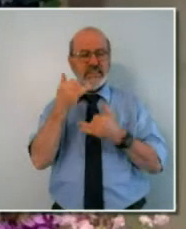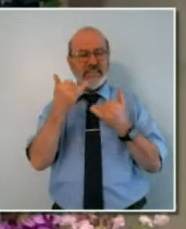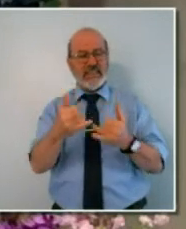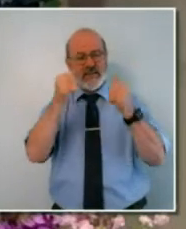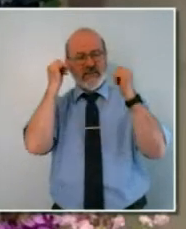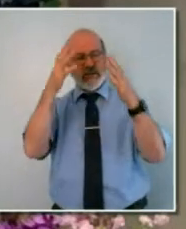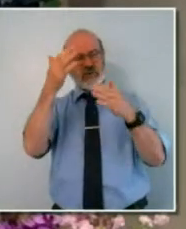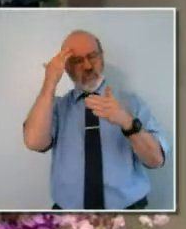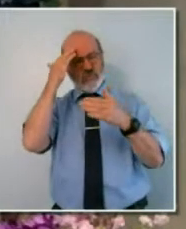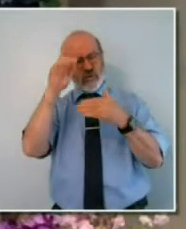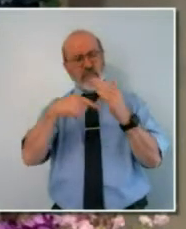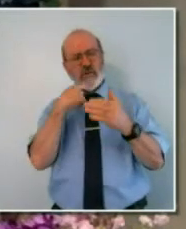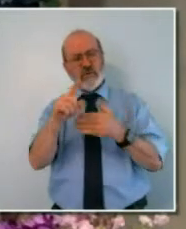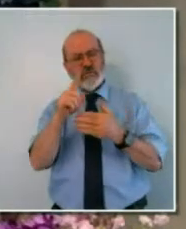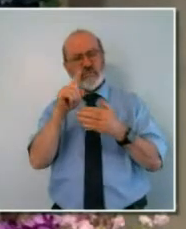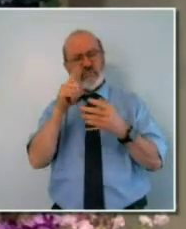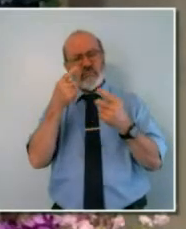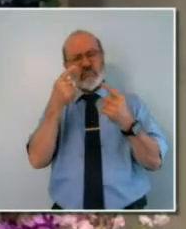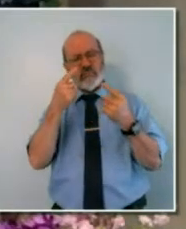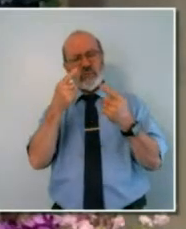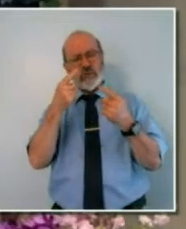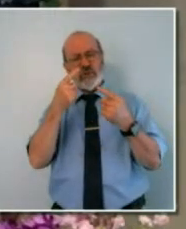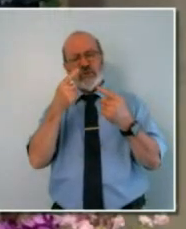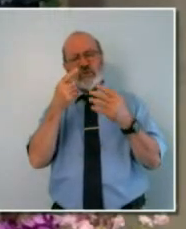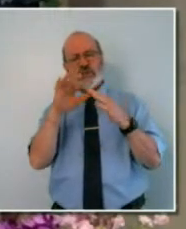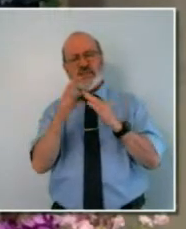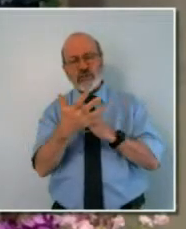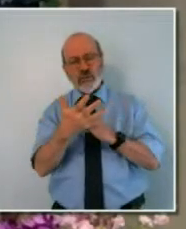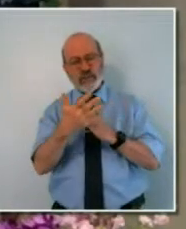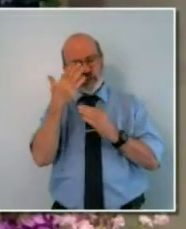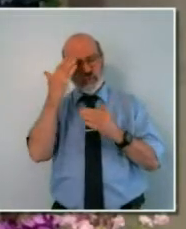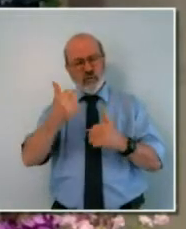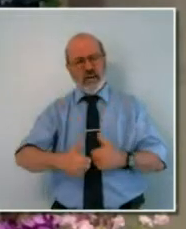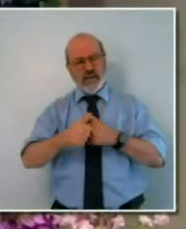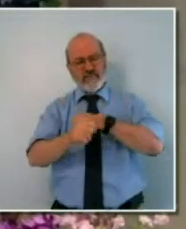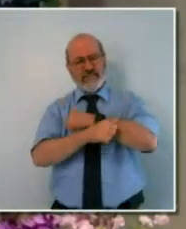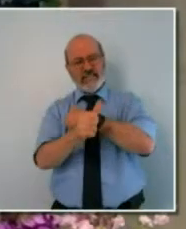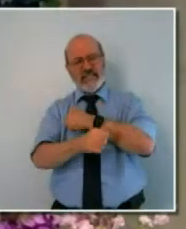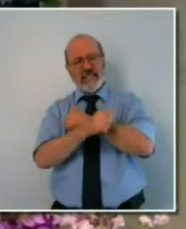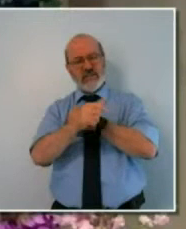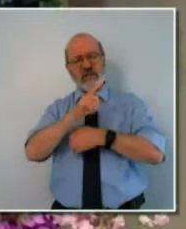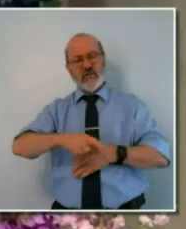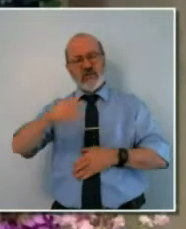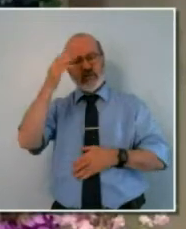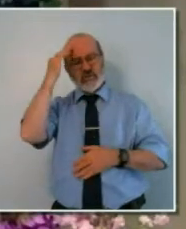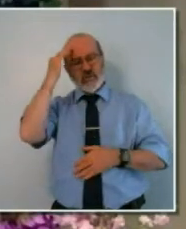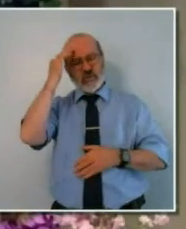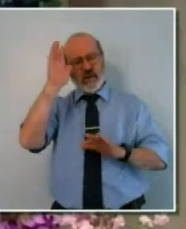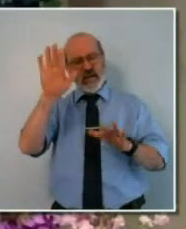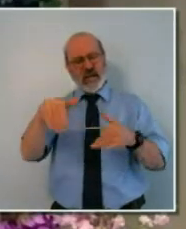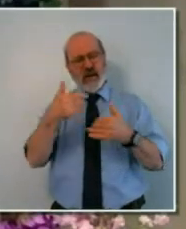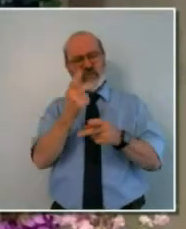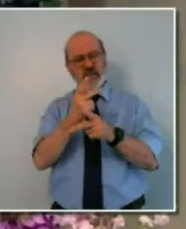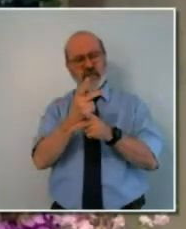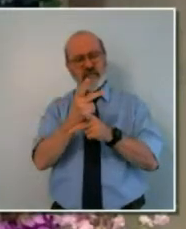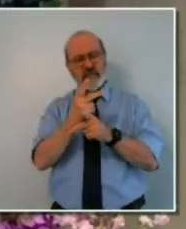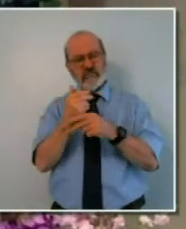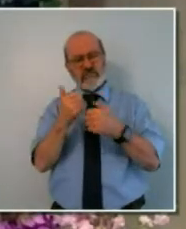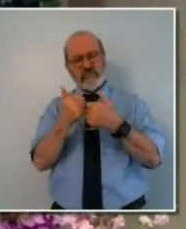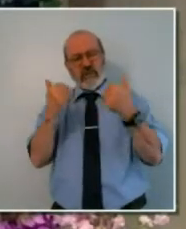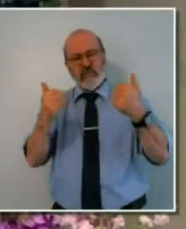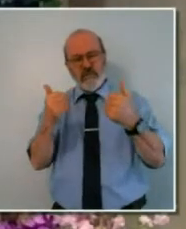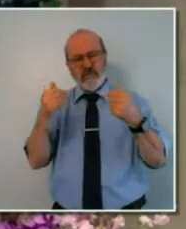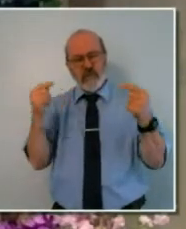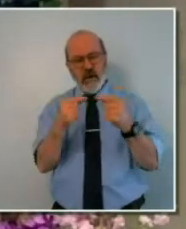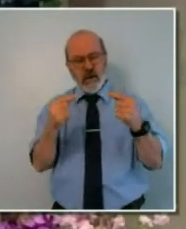all about her circumstances. You know that her life is in danger. And Lord, you know how to keep her from harm and how to